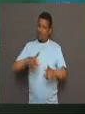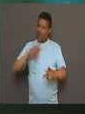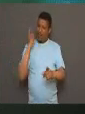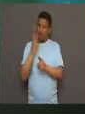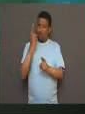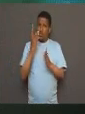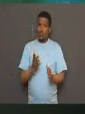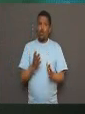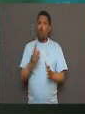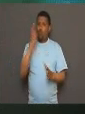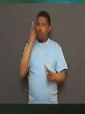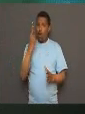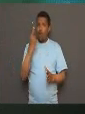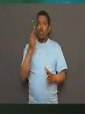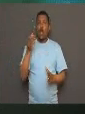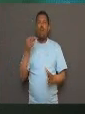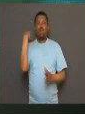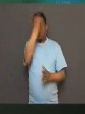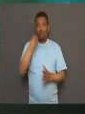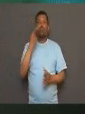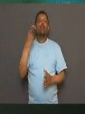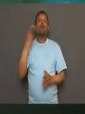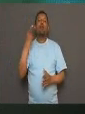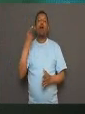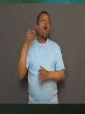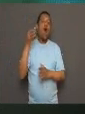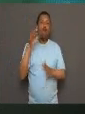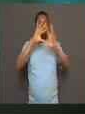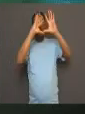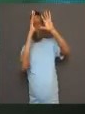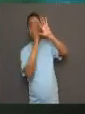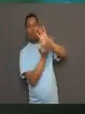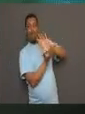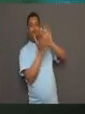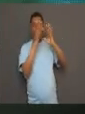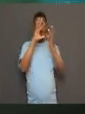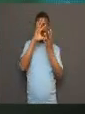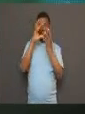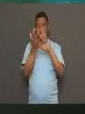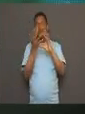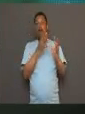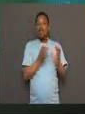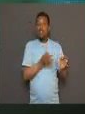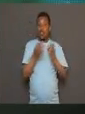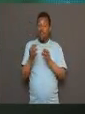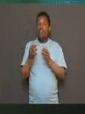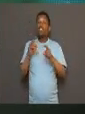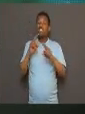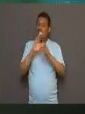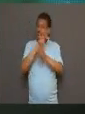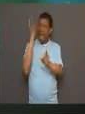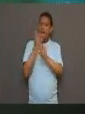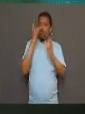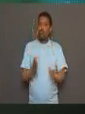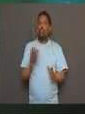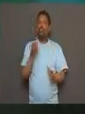accuracy of one of the features of the globe by sacrificing the